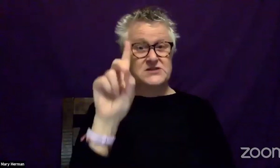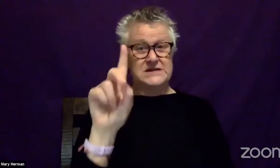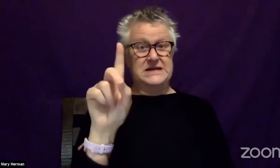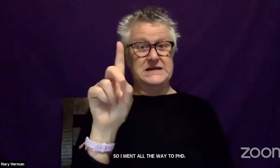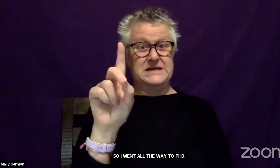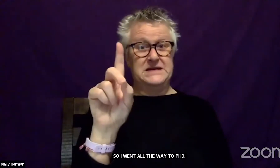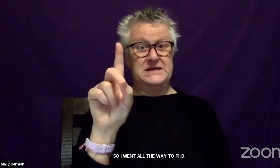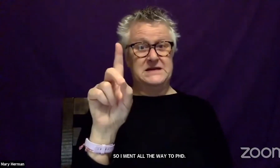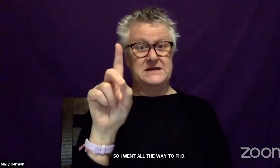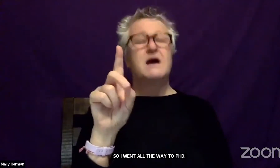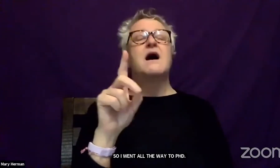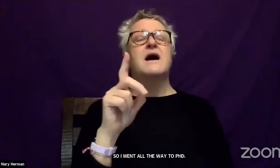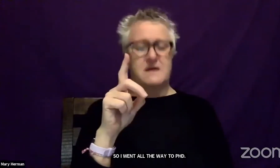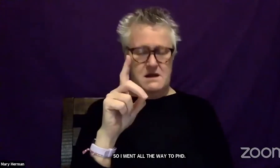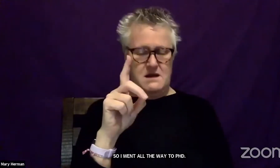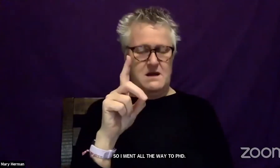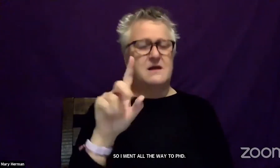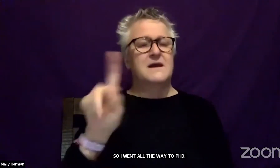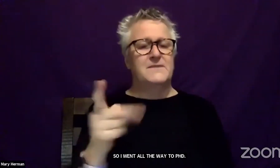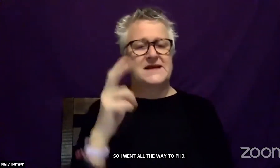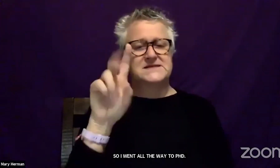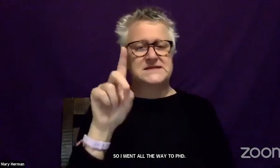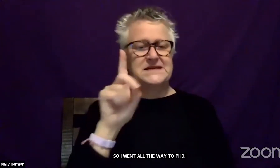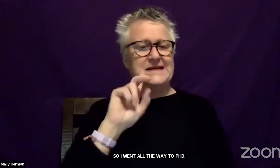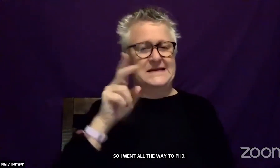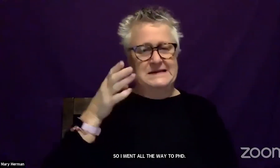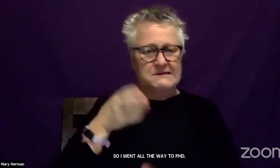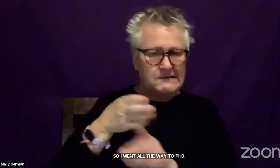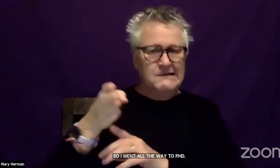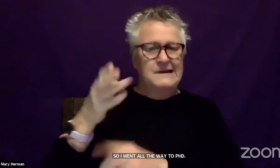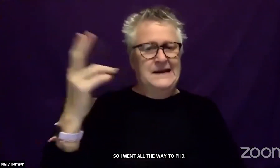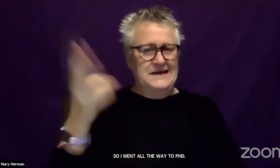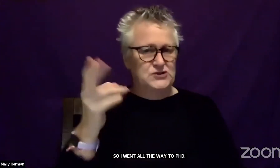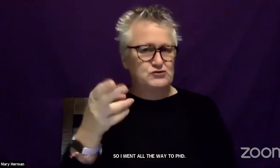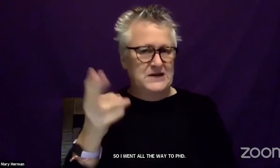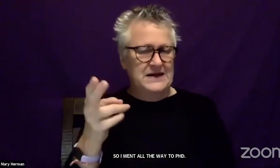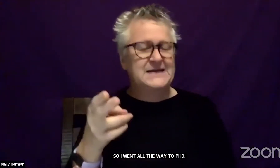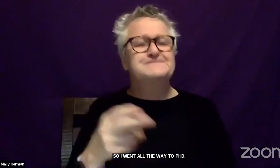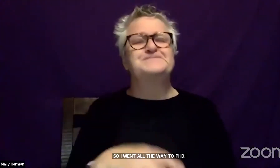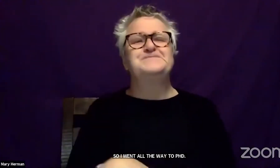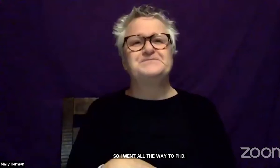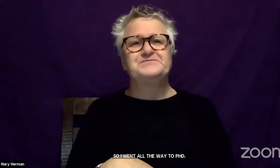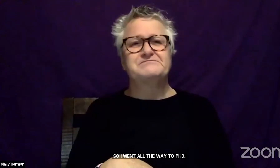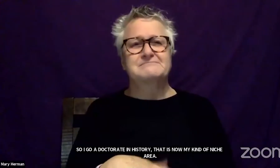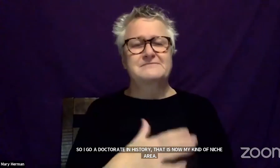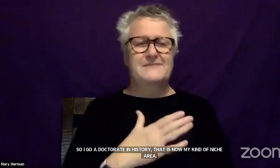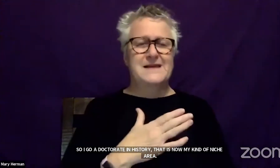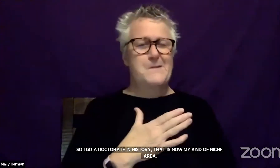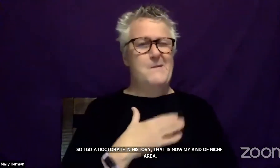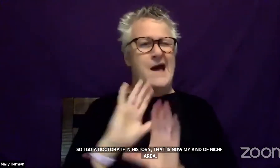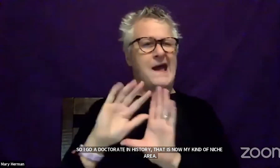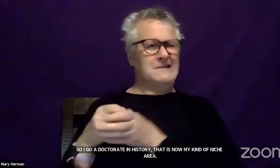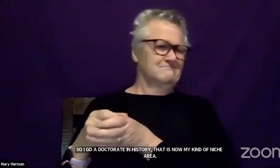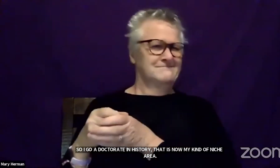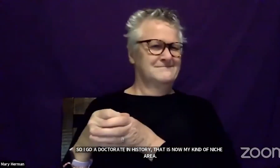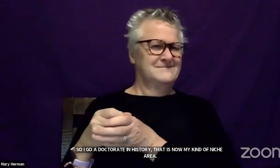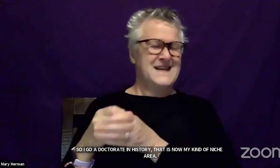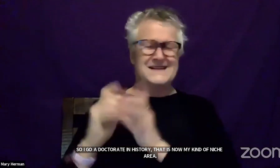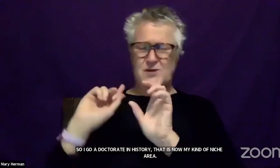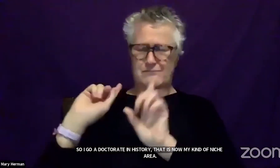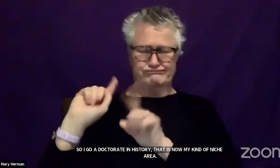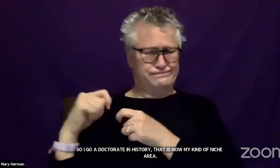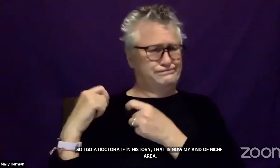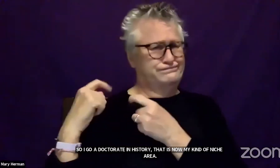and it's kind of my now niche interest area. But I spent many years, over a decade at university